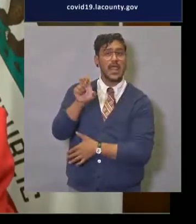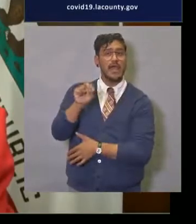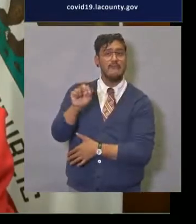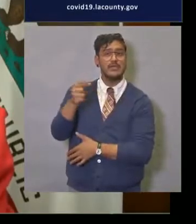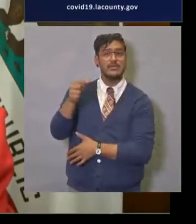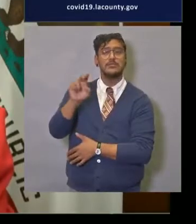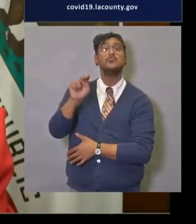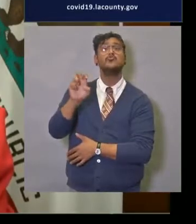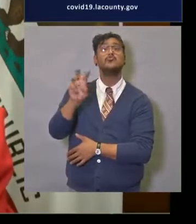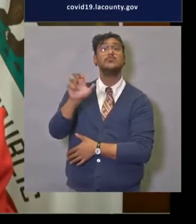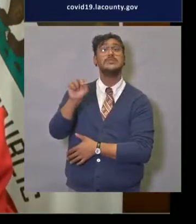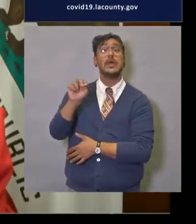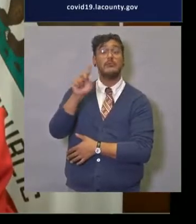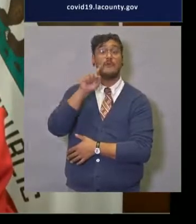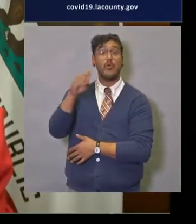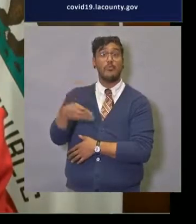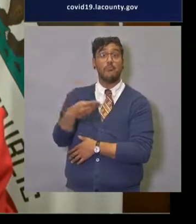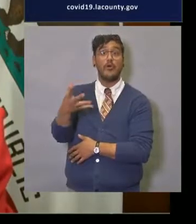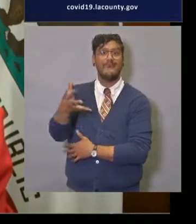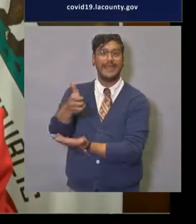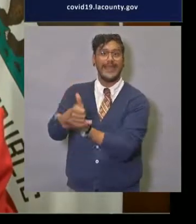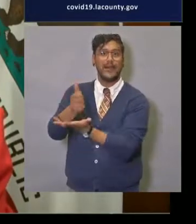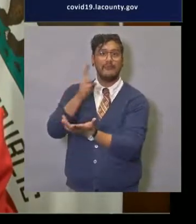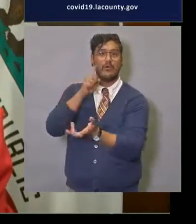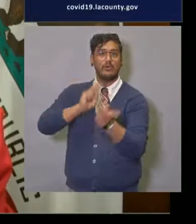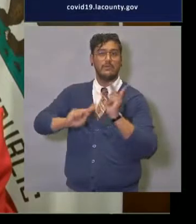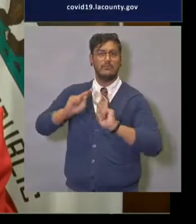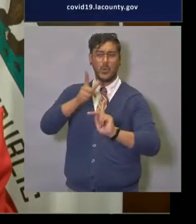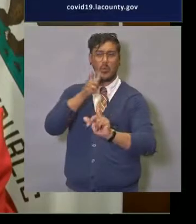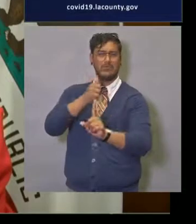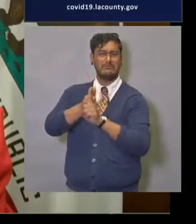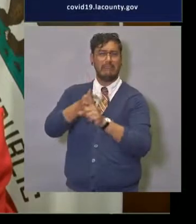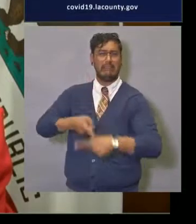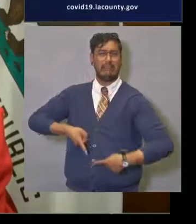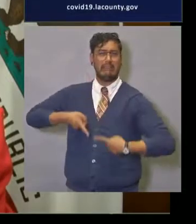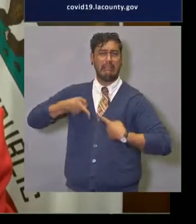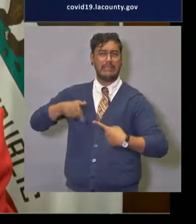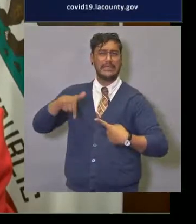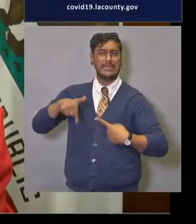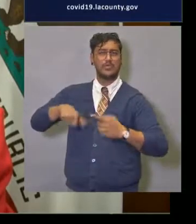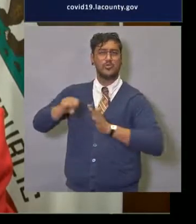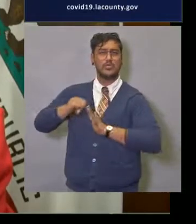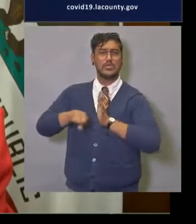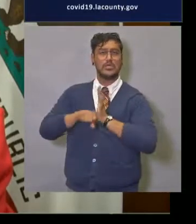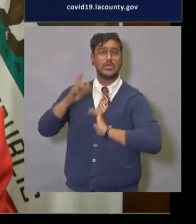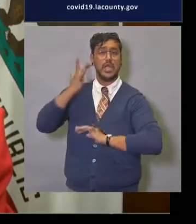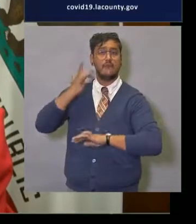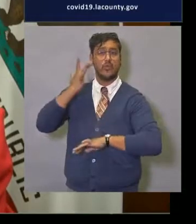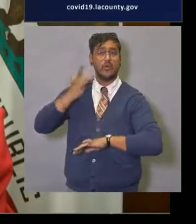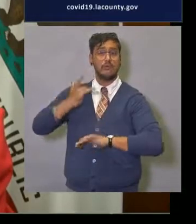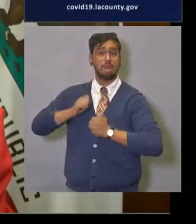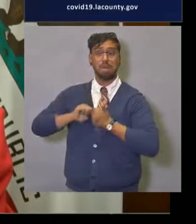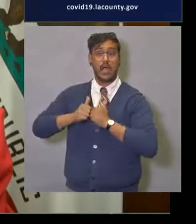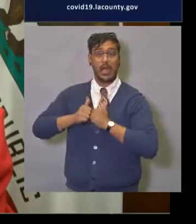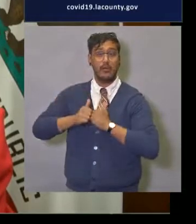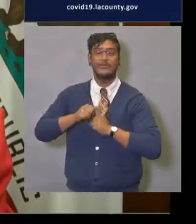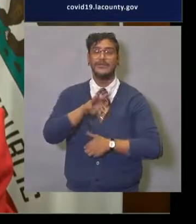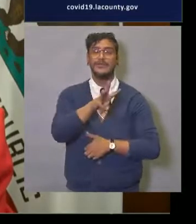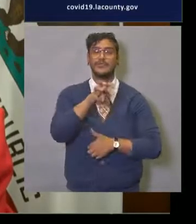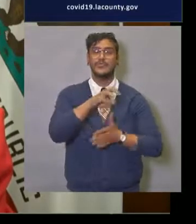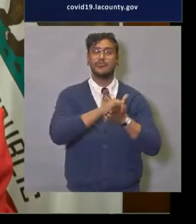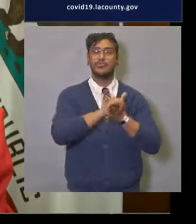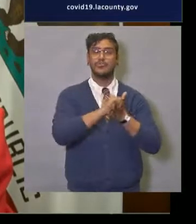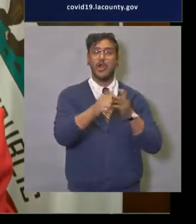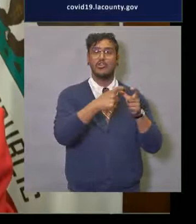to provide aid to people struggling in our state here in California, with an additional $600 check to our most